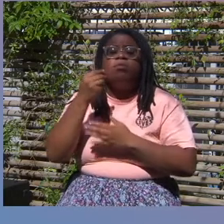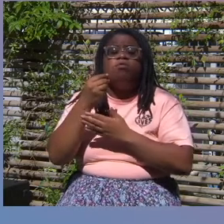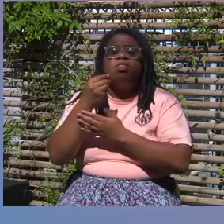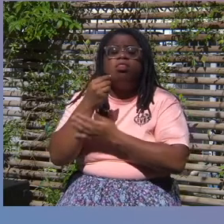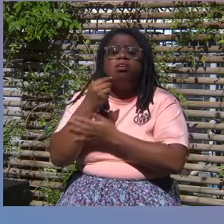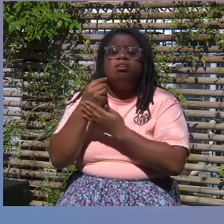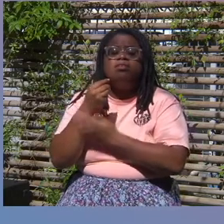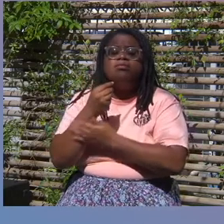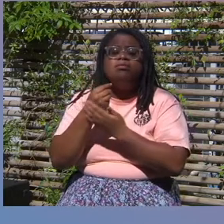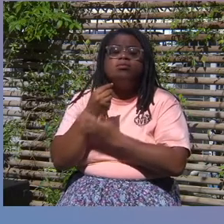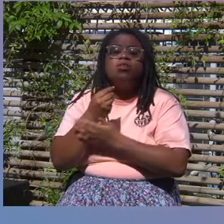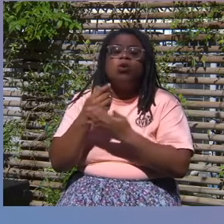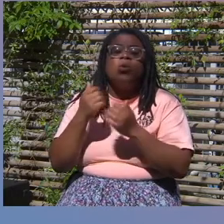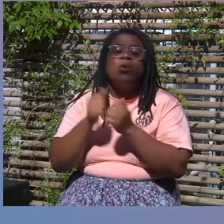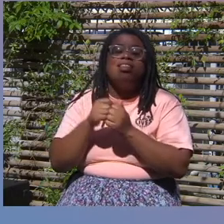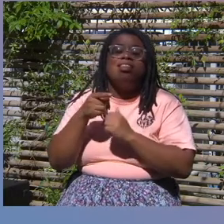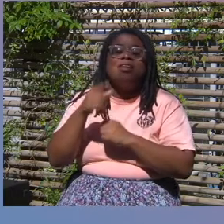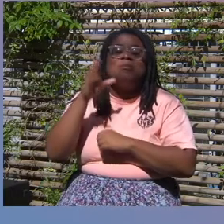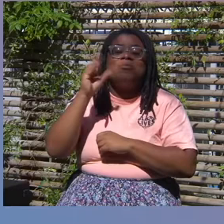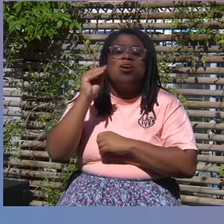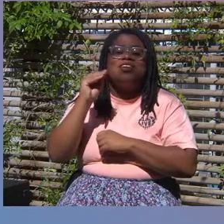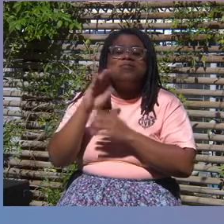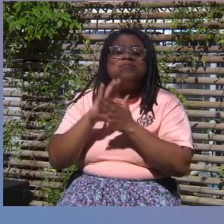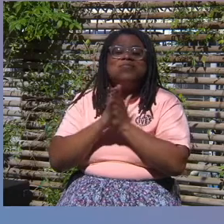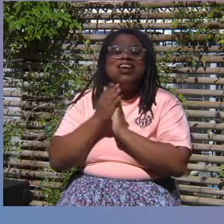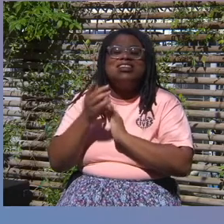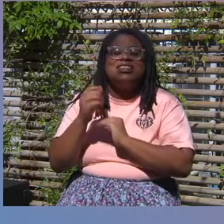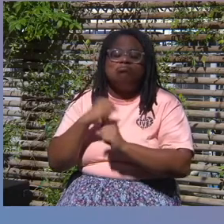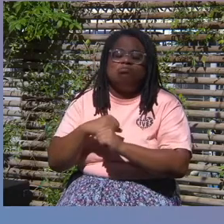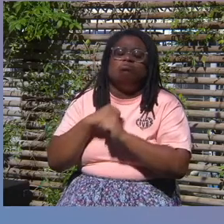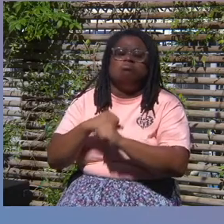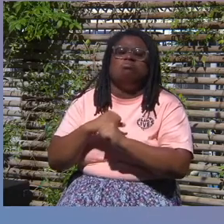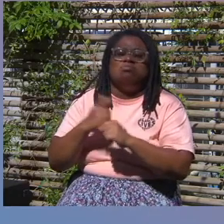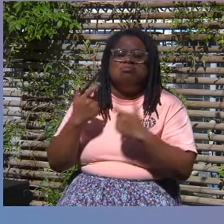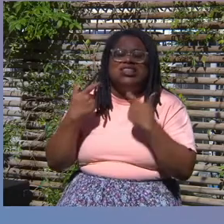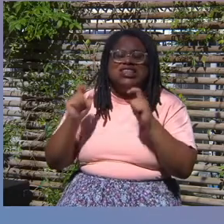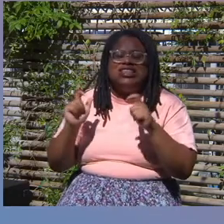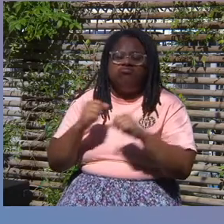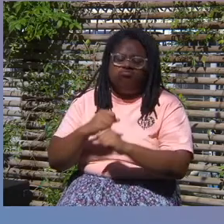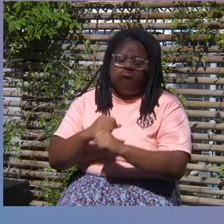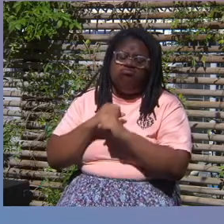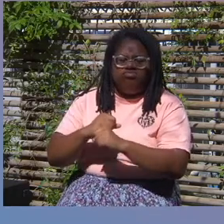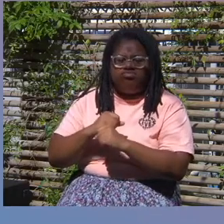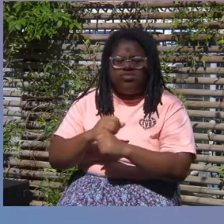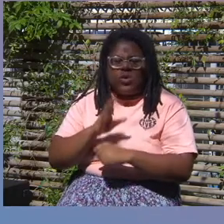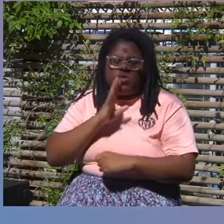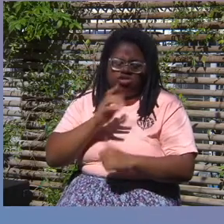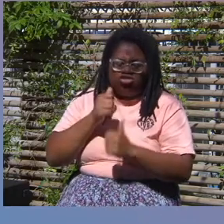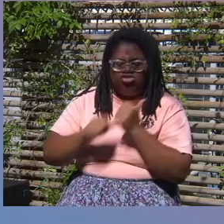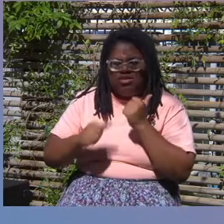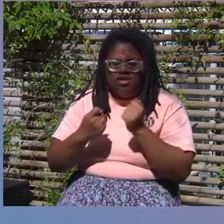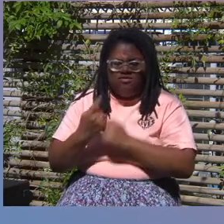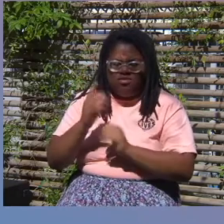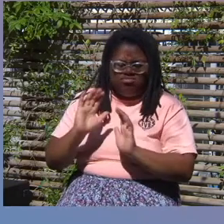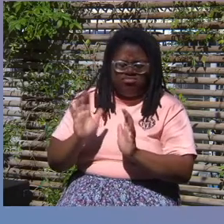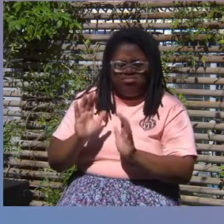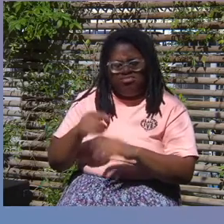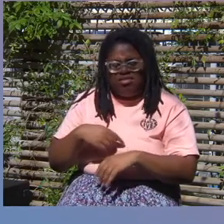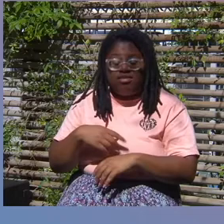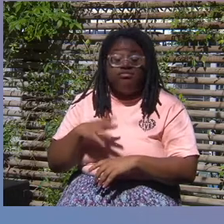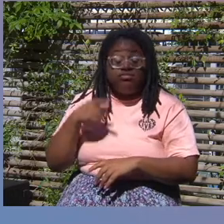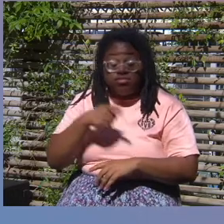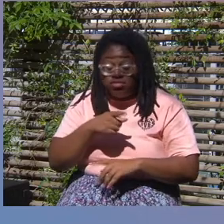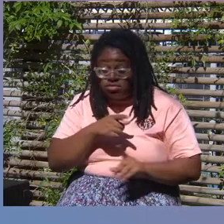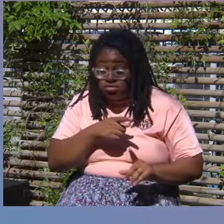beautiful with the boys became his greatest protectors. Mm-hmm. Those boys that want to talk shit about everybody, they